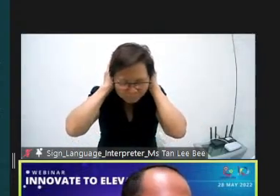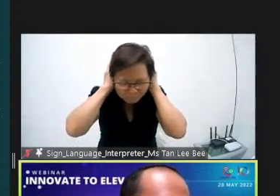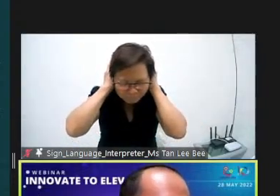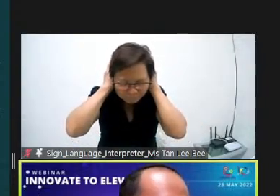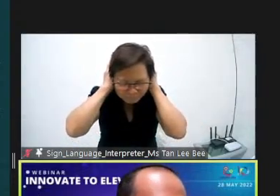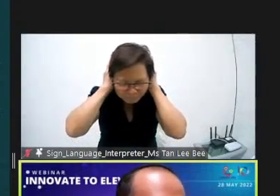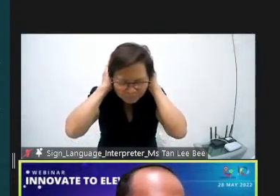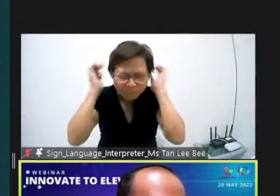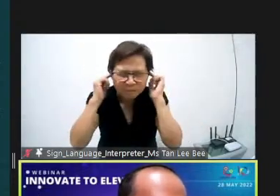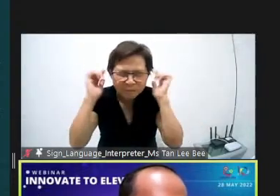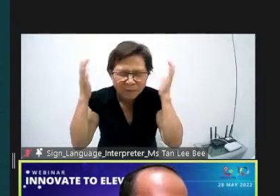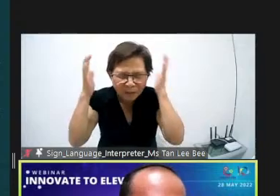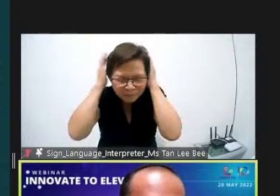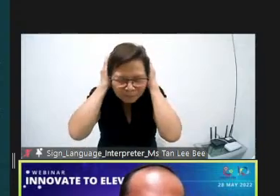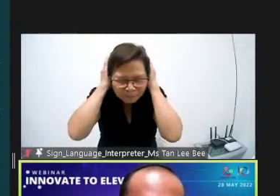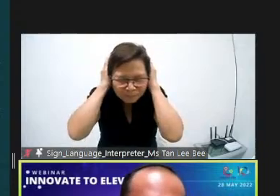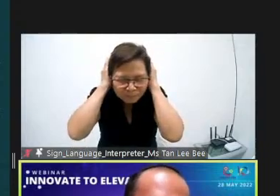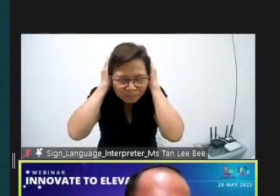will